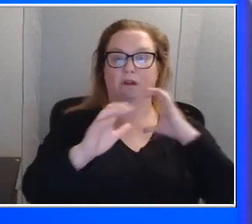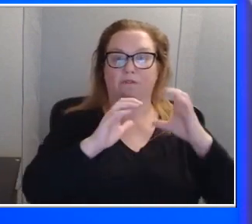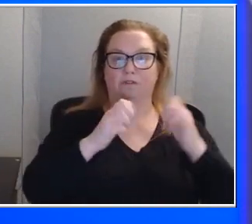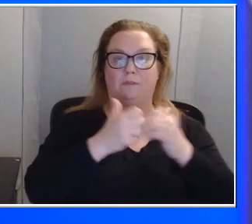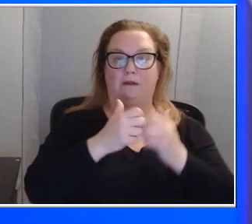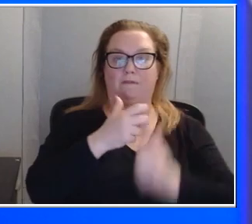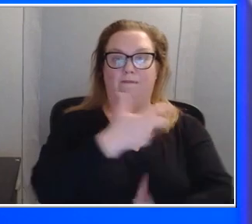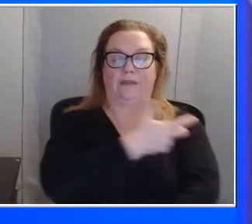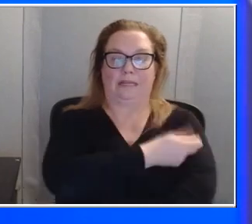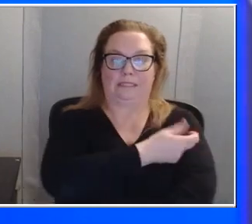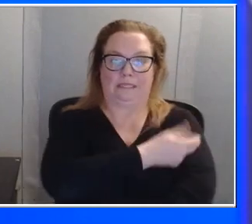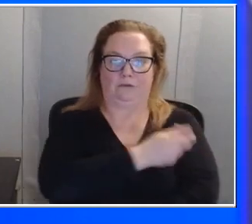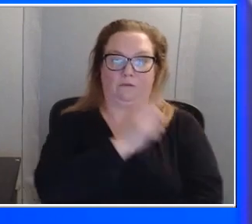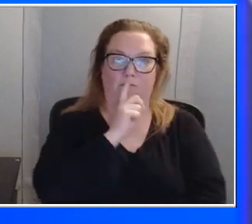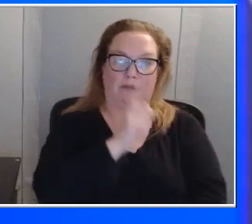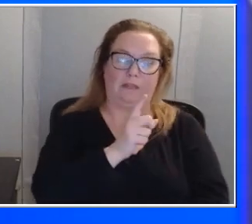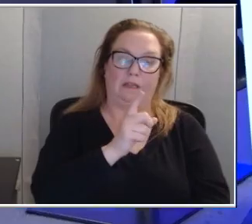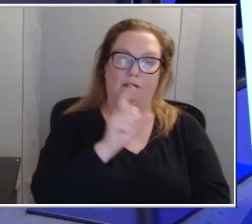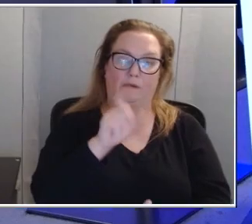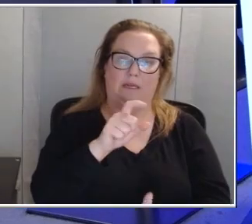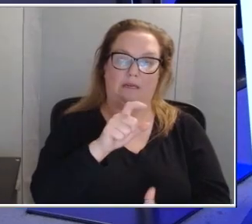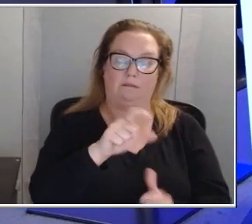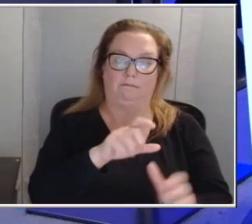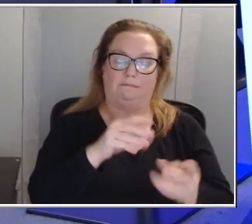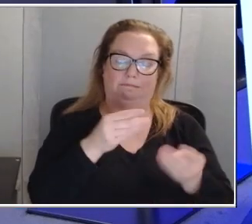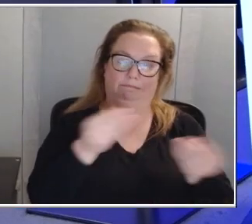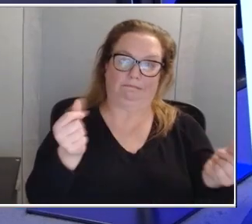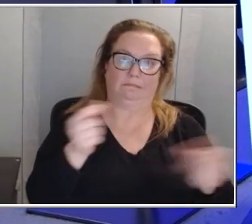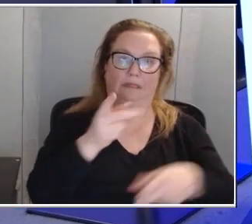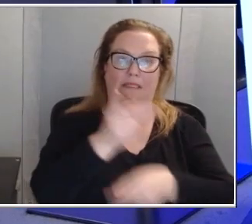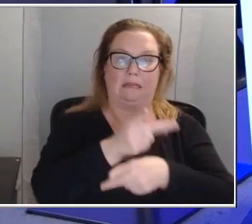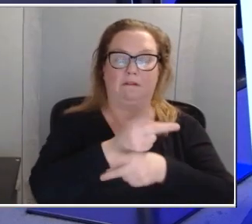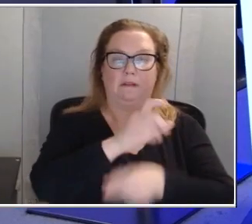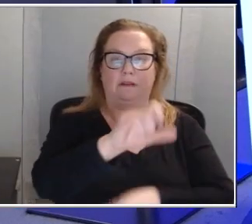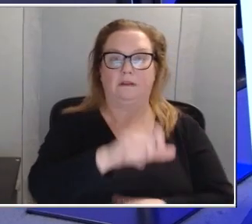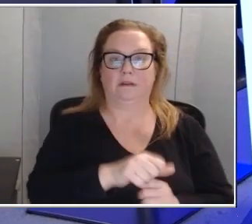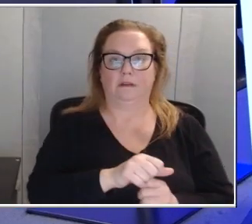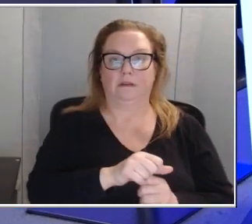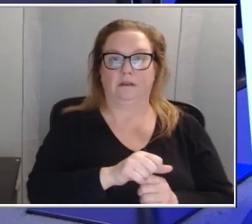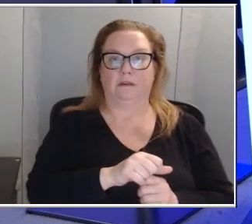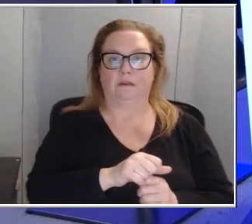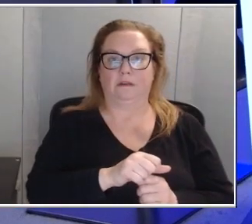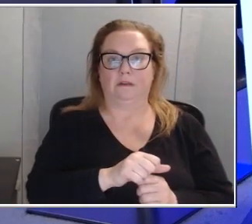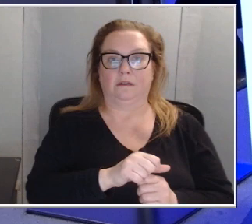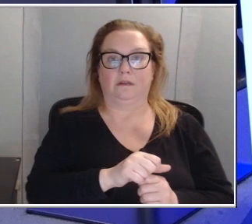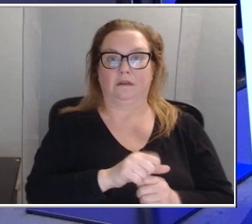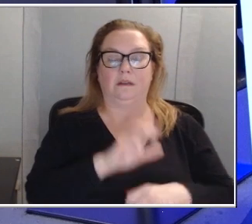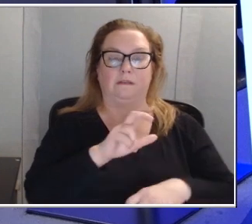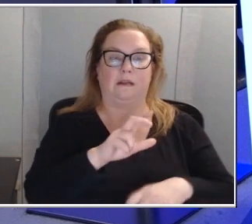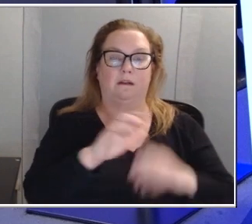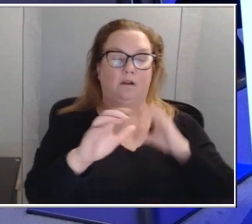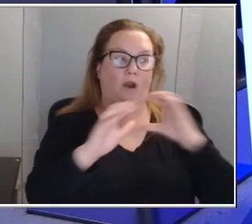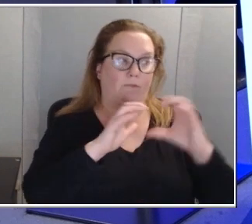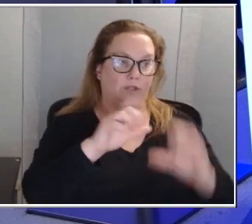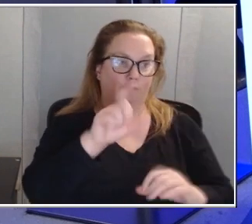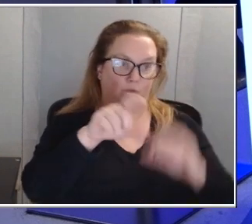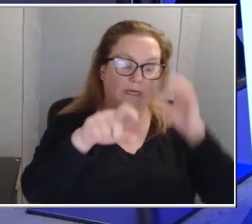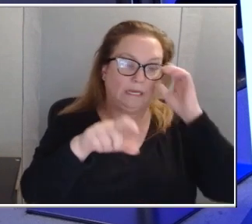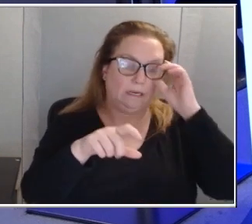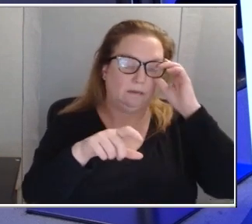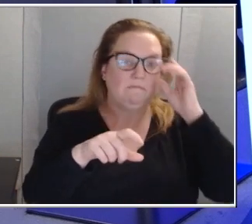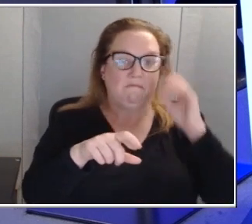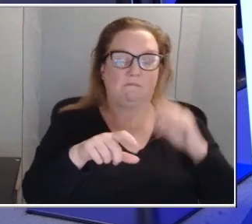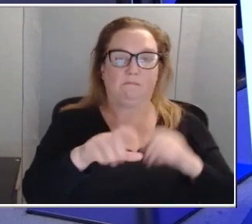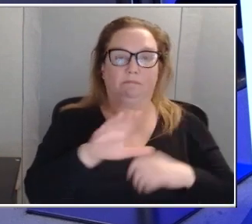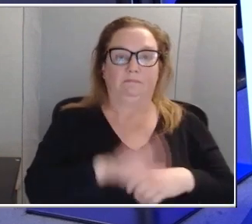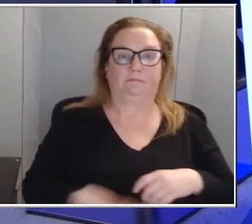We really have to get around that. Yeah, I think that rational conversation is something we desperately need across the